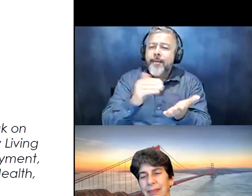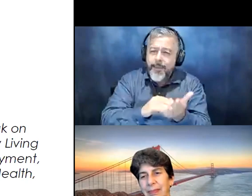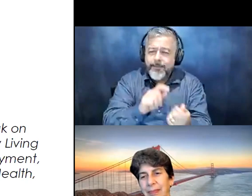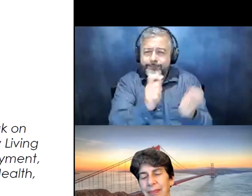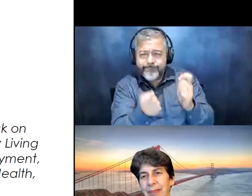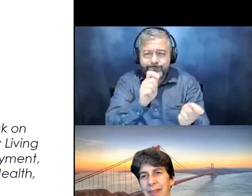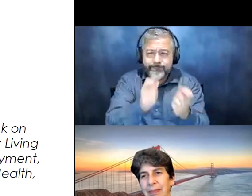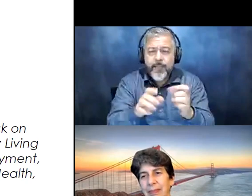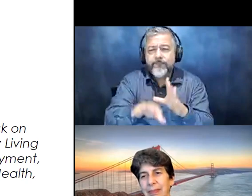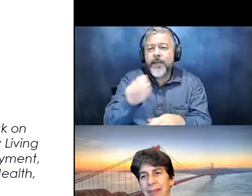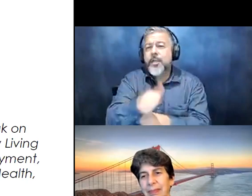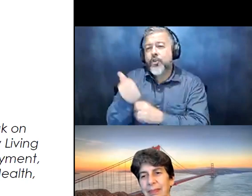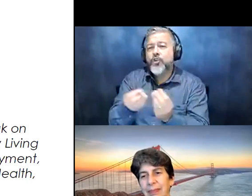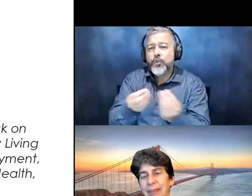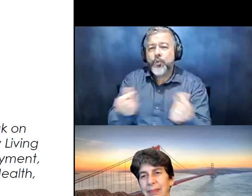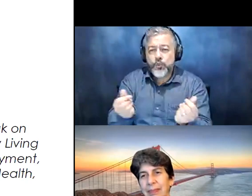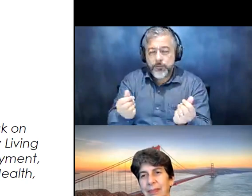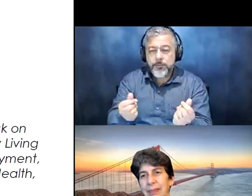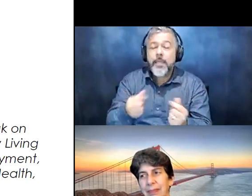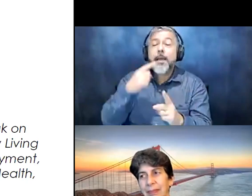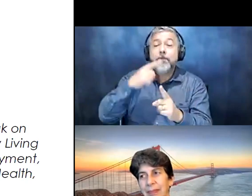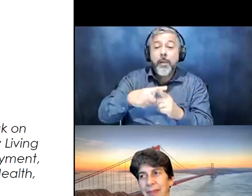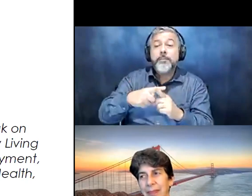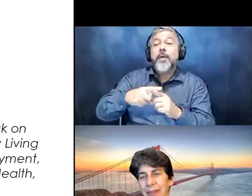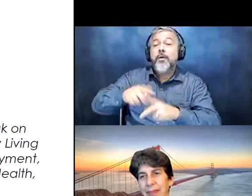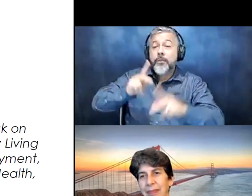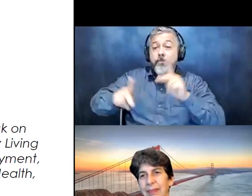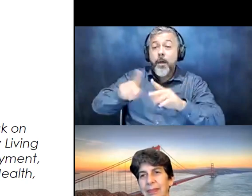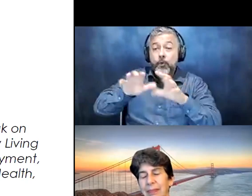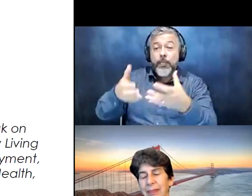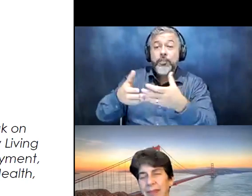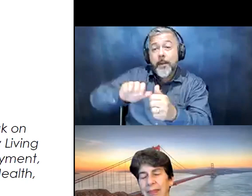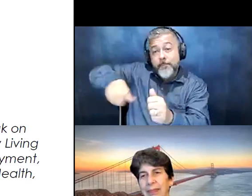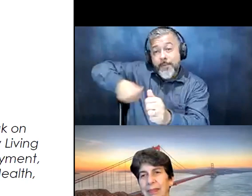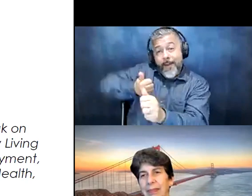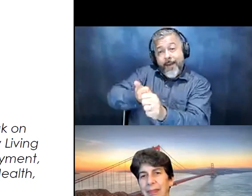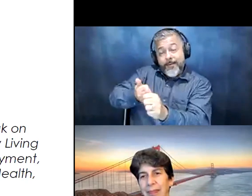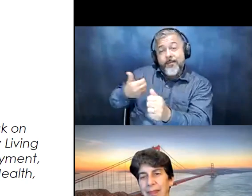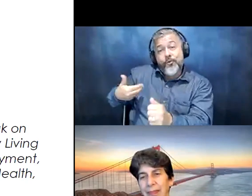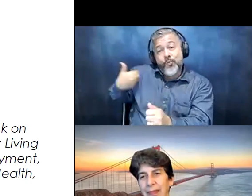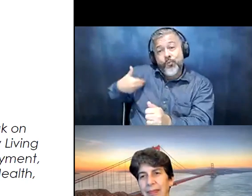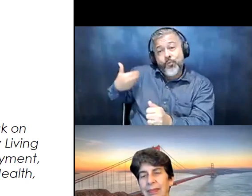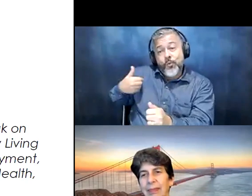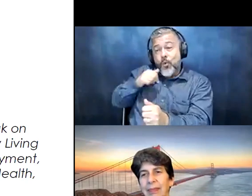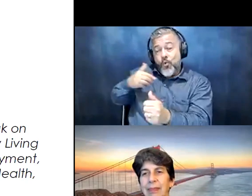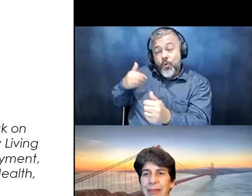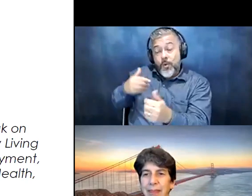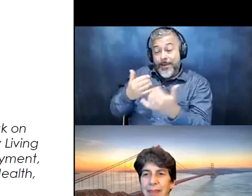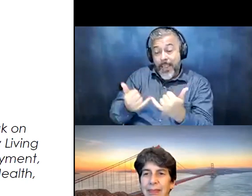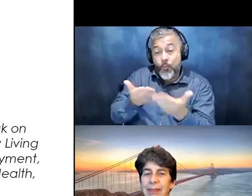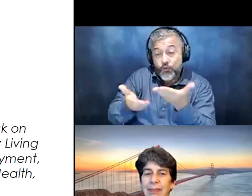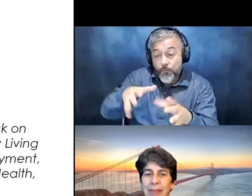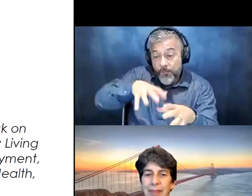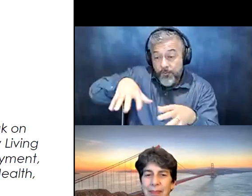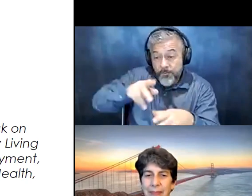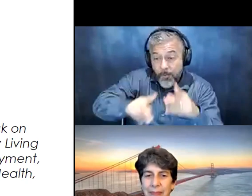other solutions. And then we got to look at the population coming up behind, you know, the people that we're currently serving. And then, you know,